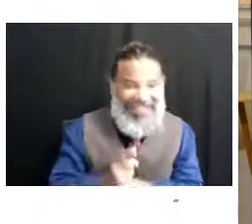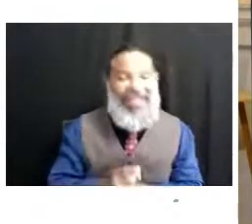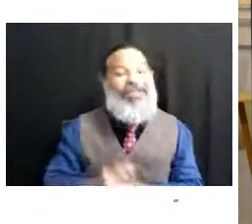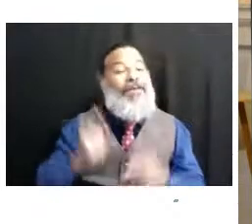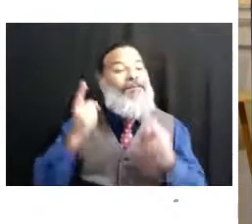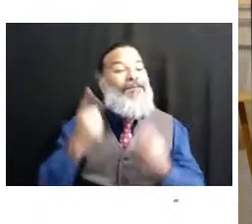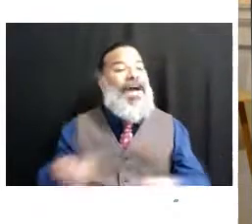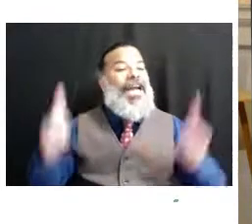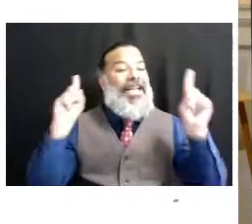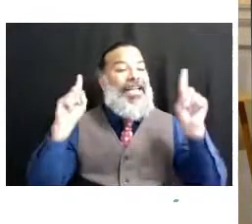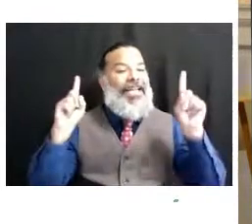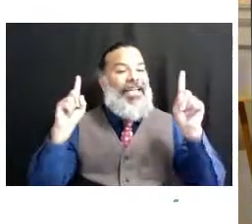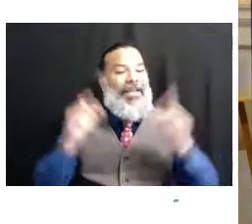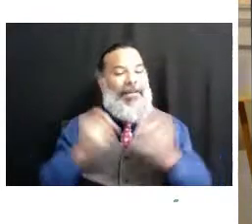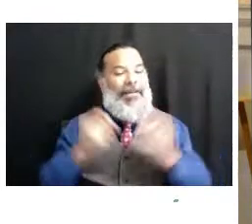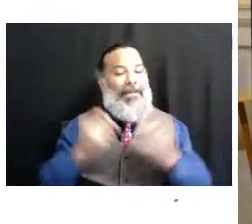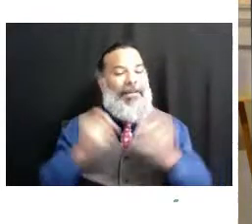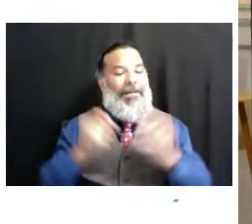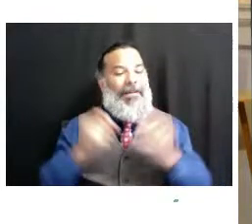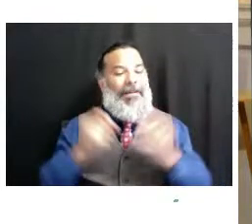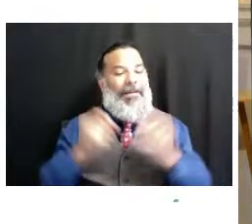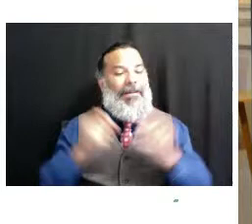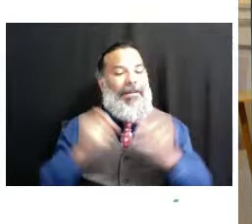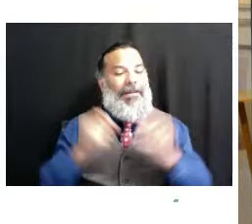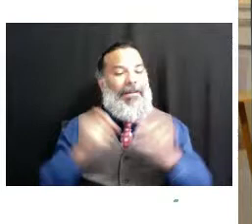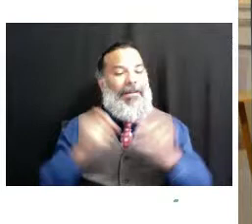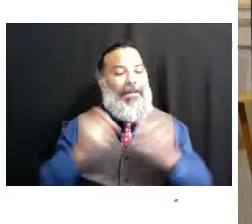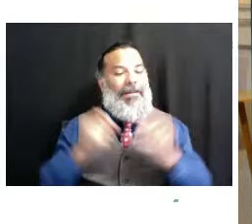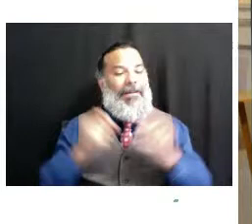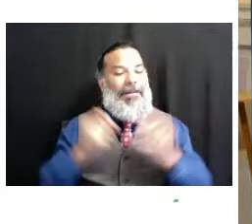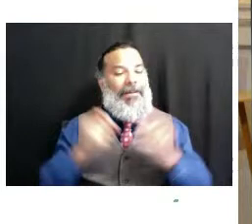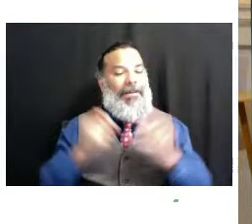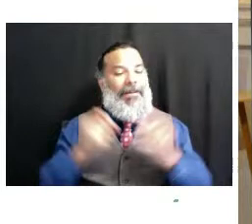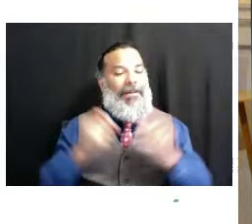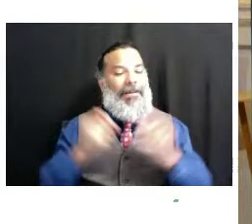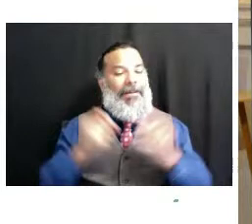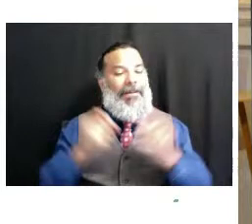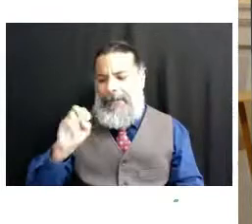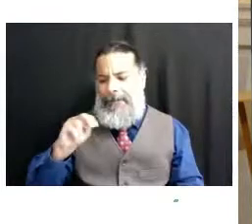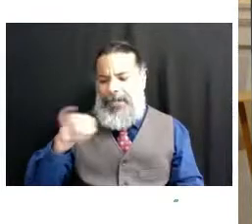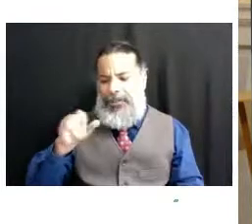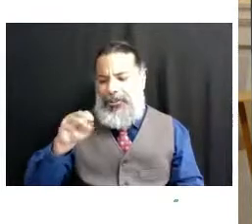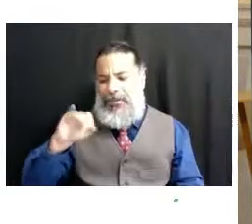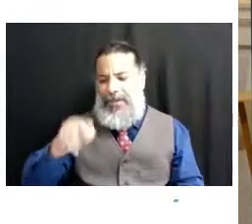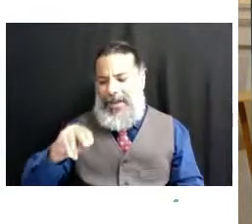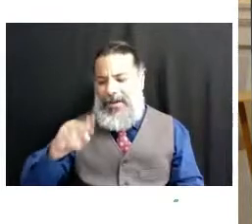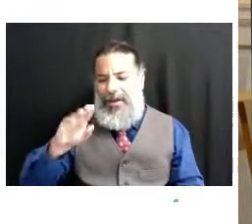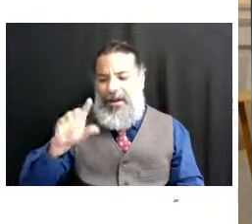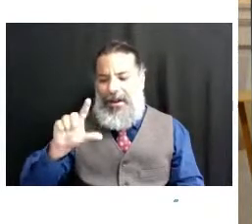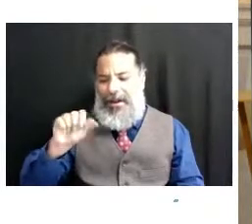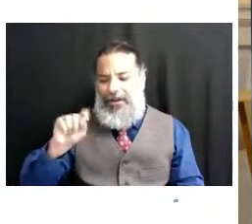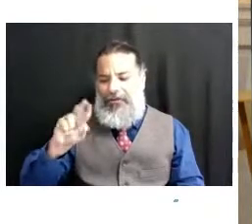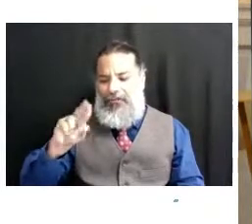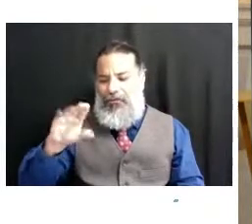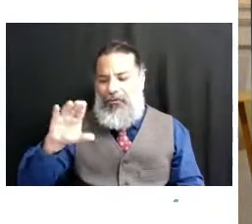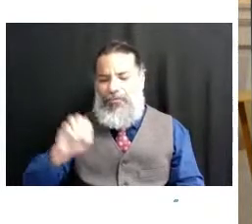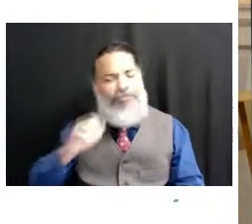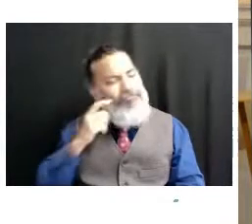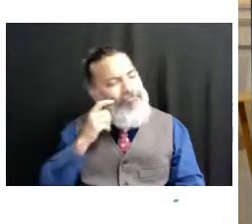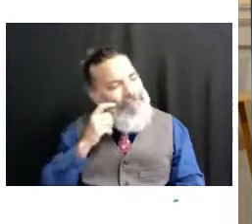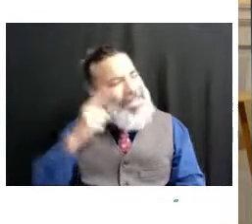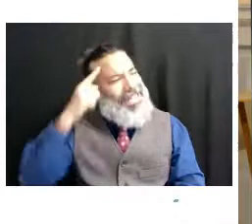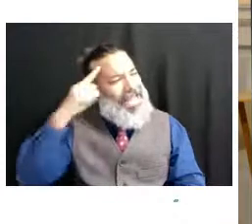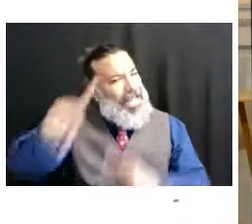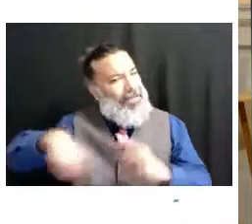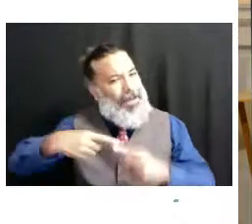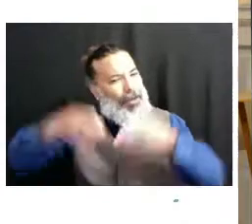Finally, when I think of Benjamin Latrobe, I think of a man who was